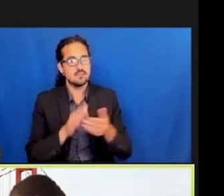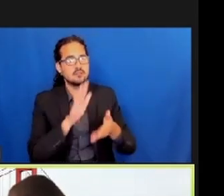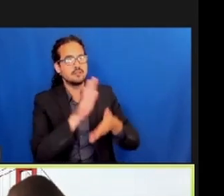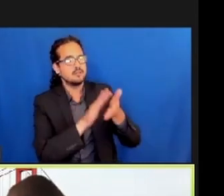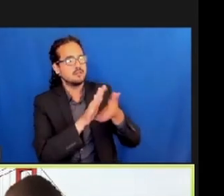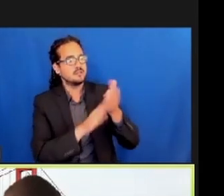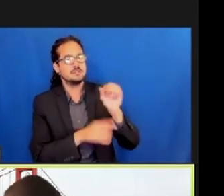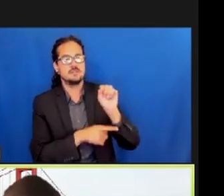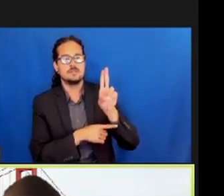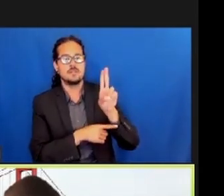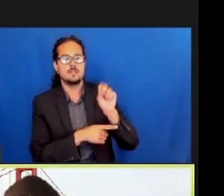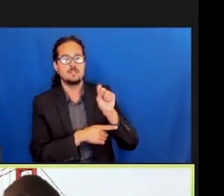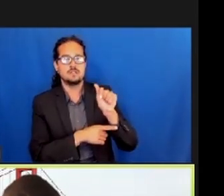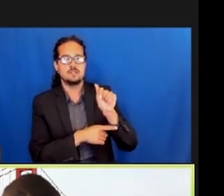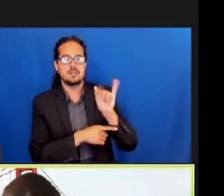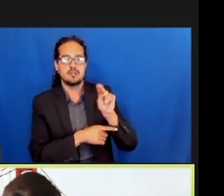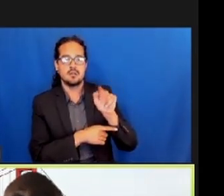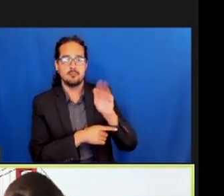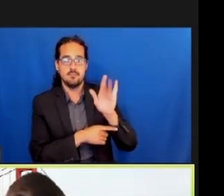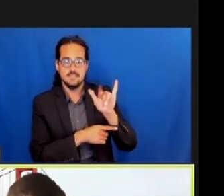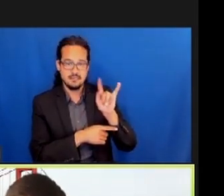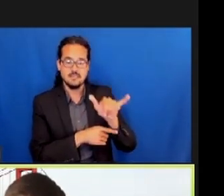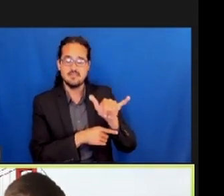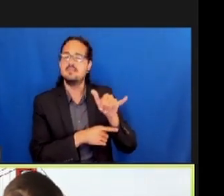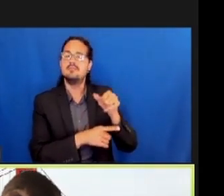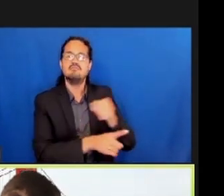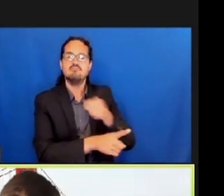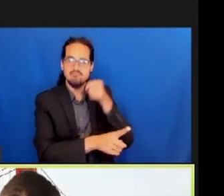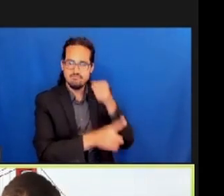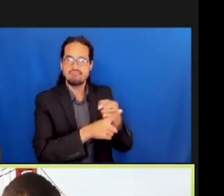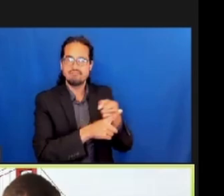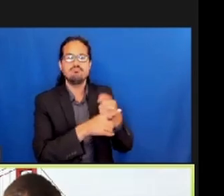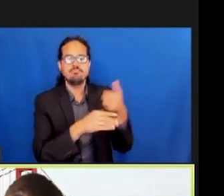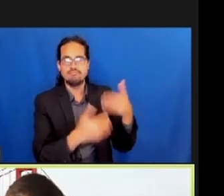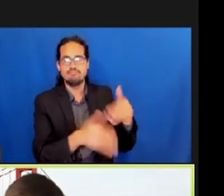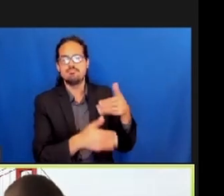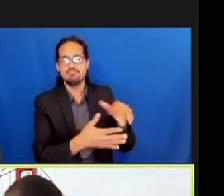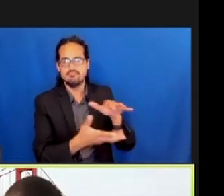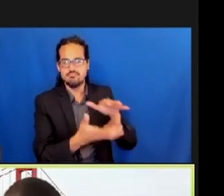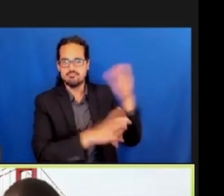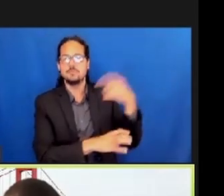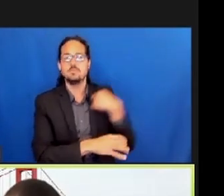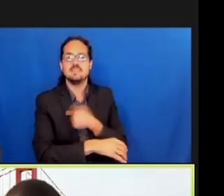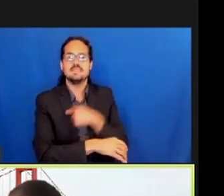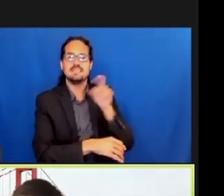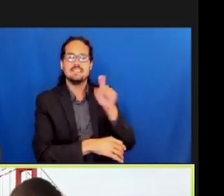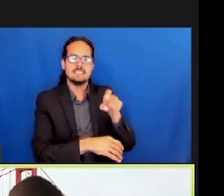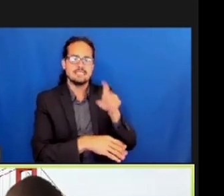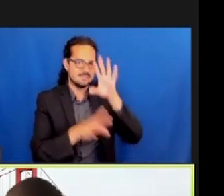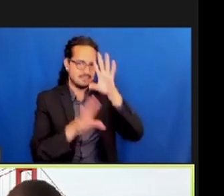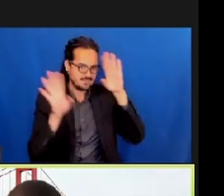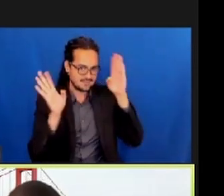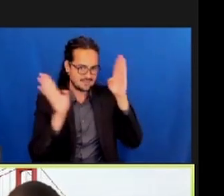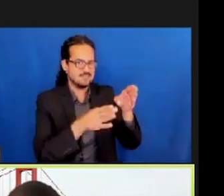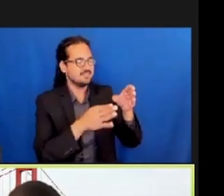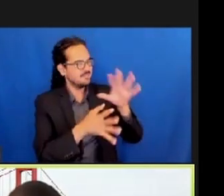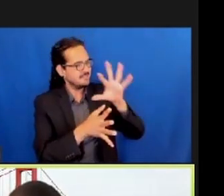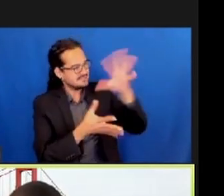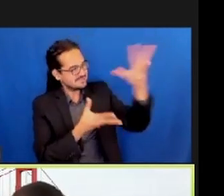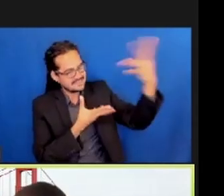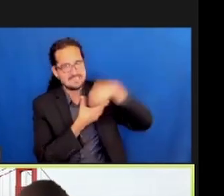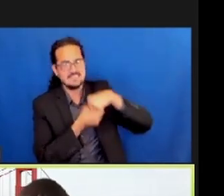we re-embed principles of sustainability and Marin Economy 2.0. Workforce